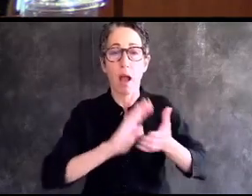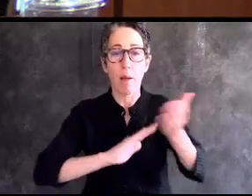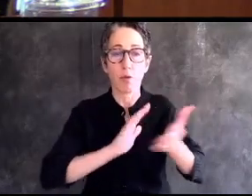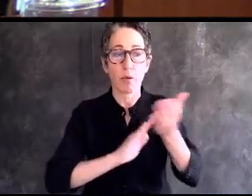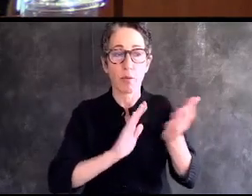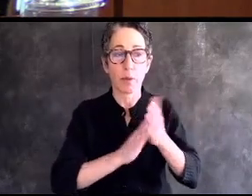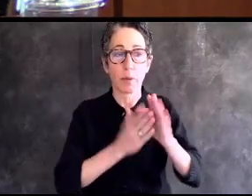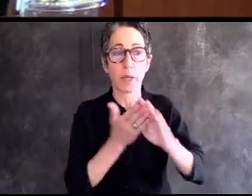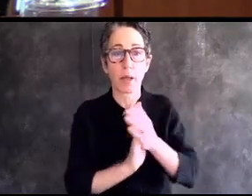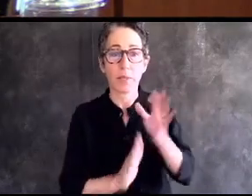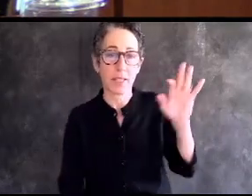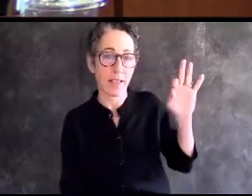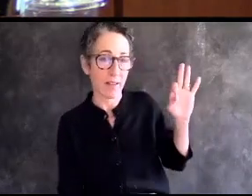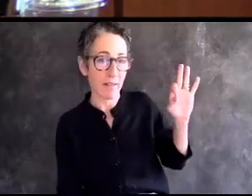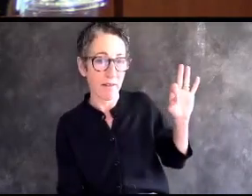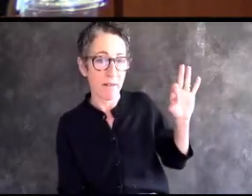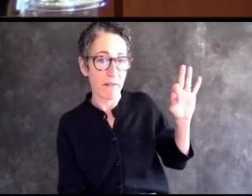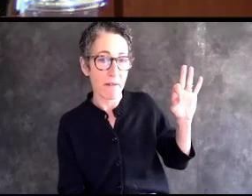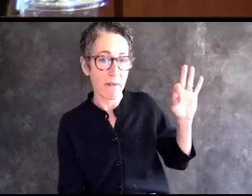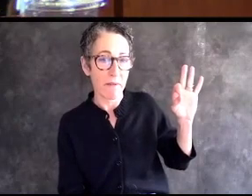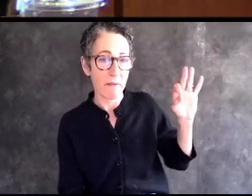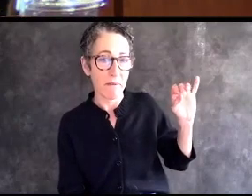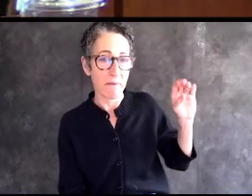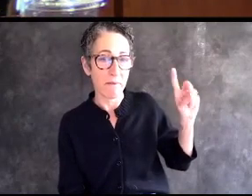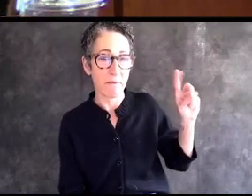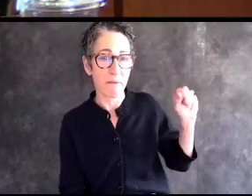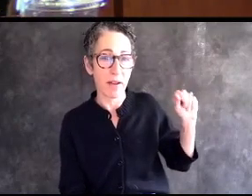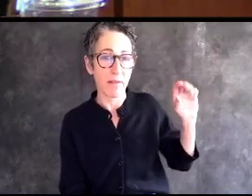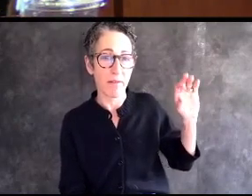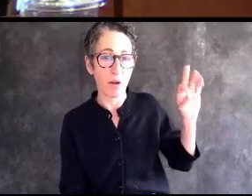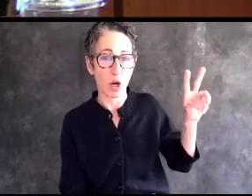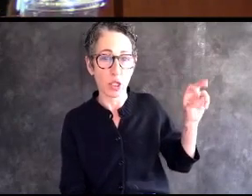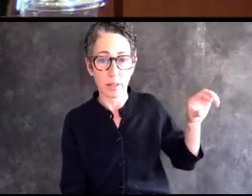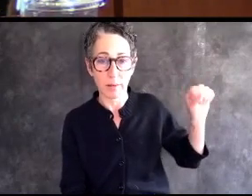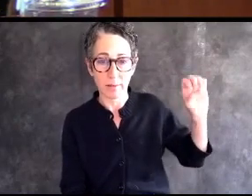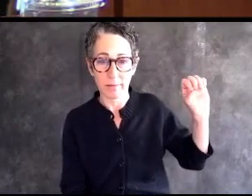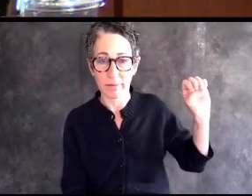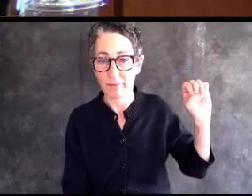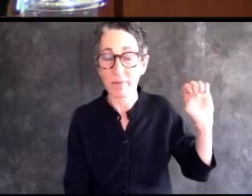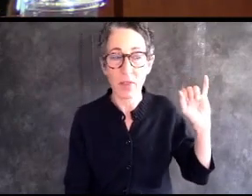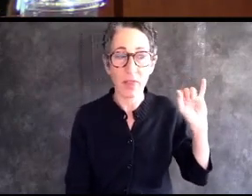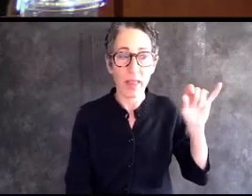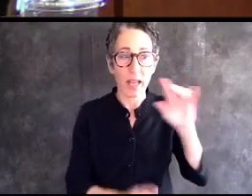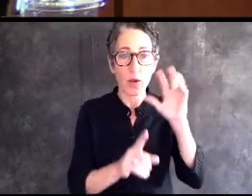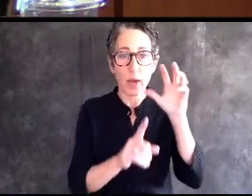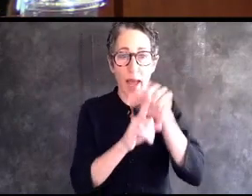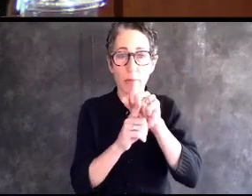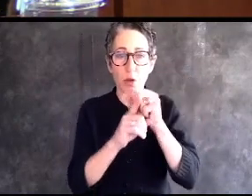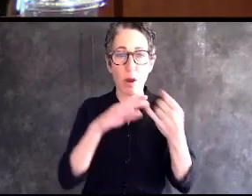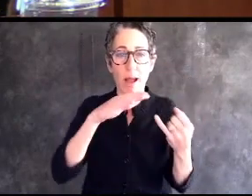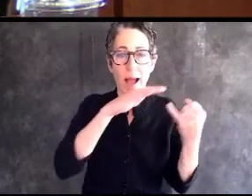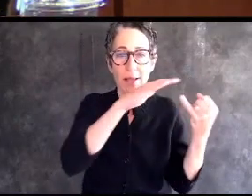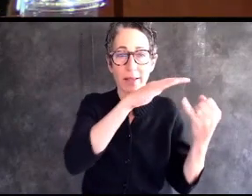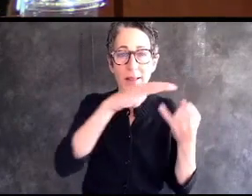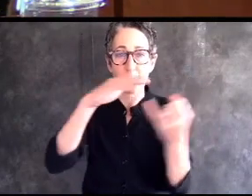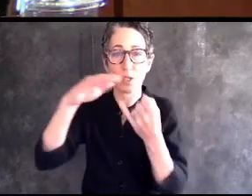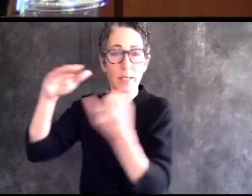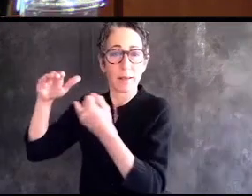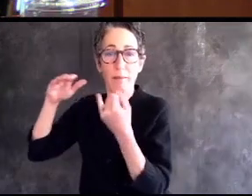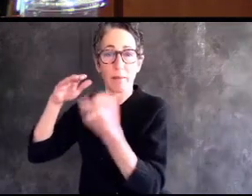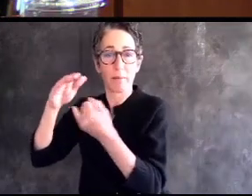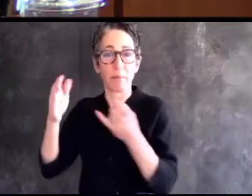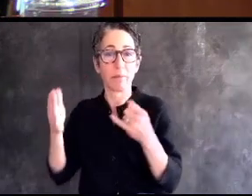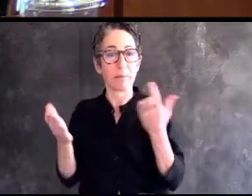your own user experience, your own front ends, then I think this capture of isolationism, the threat is much lower because that stems from